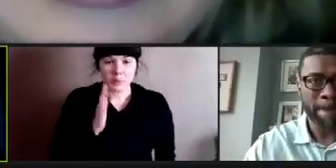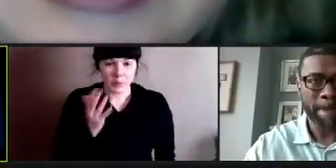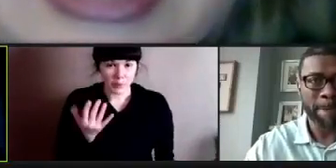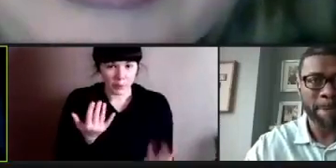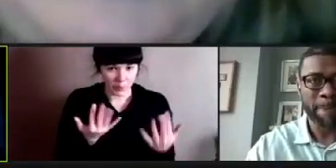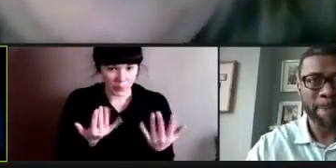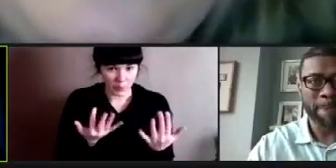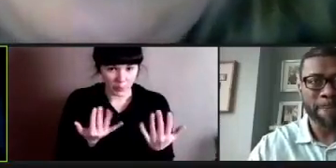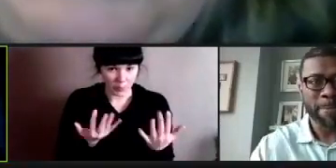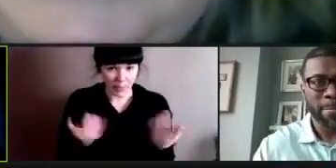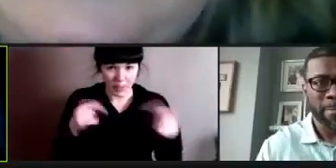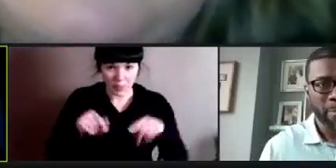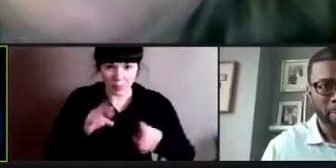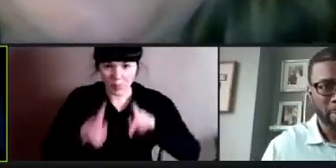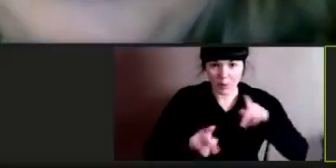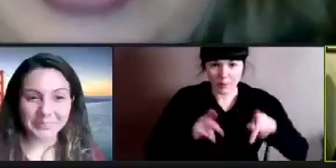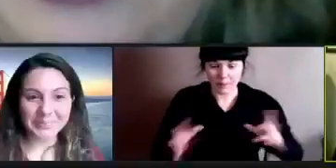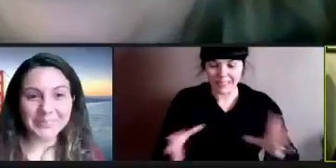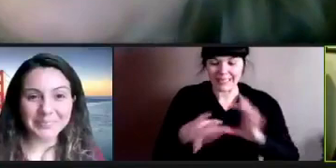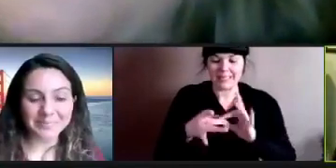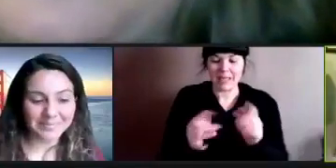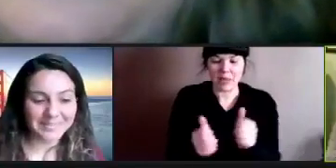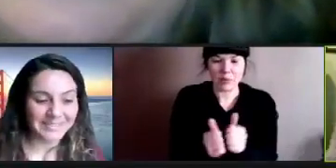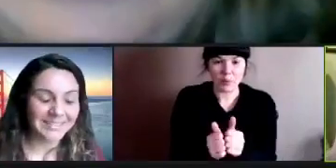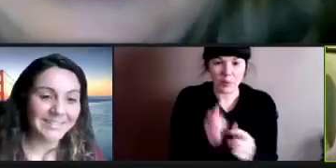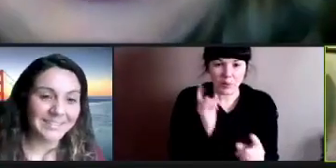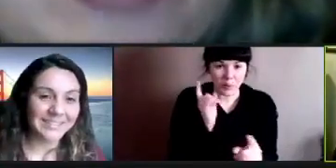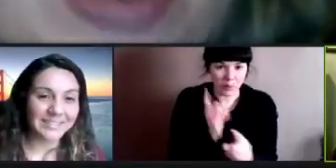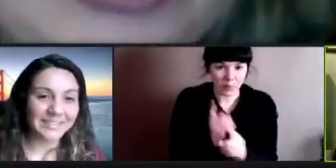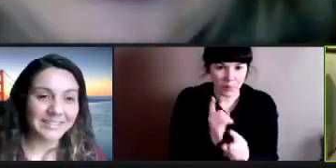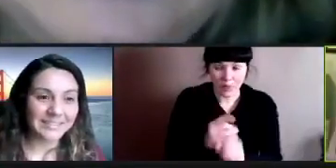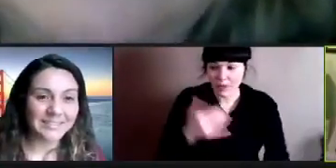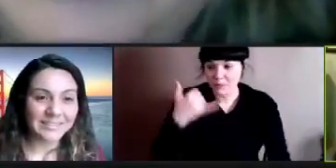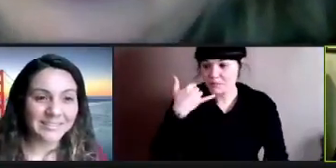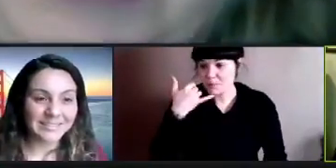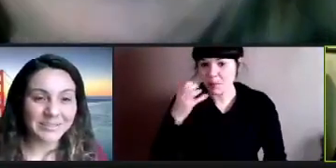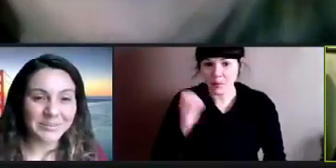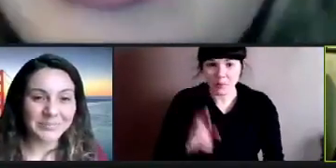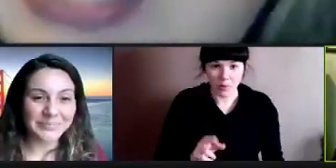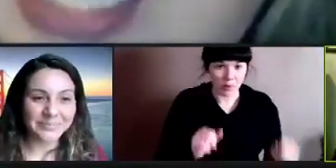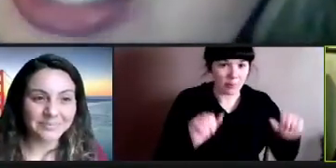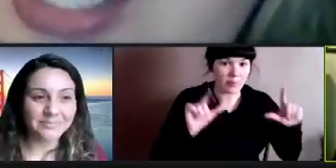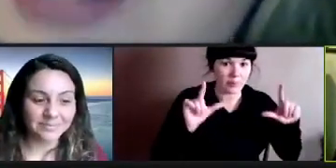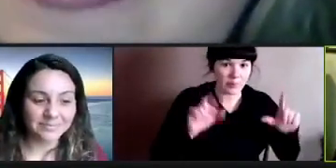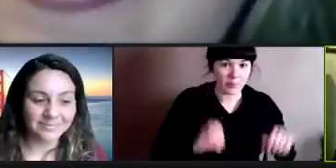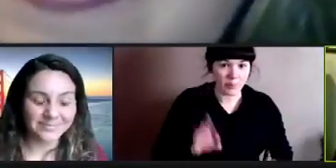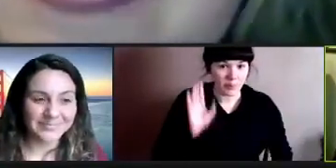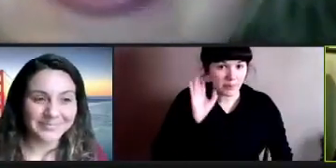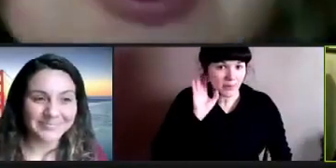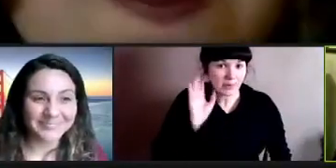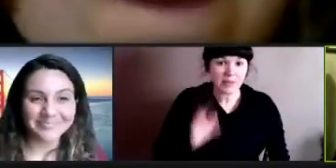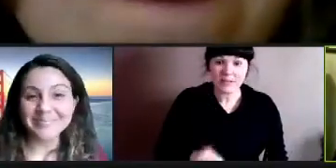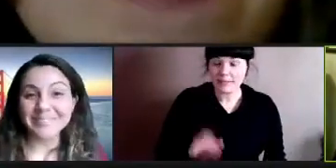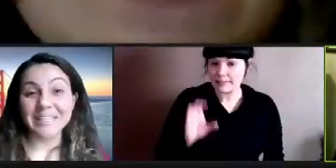if Cindy, you could please share the instructions for Spanish